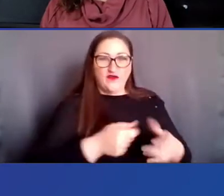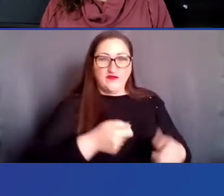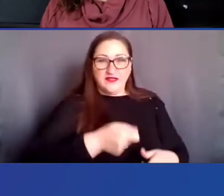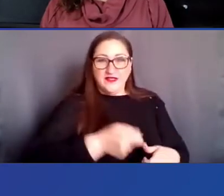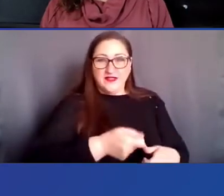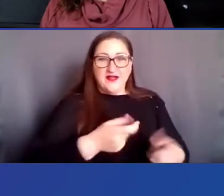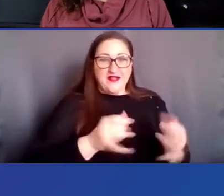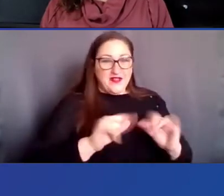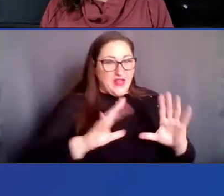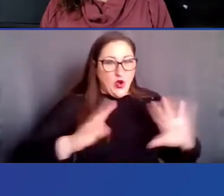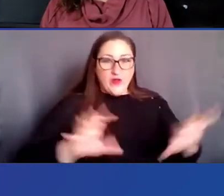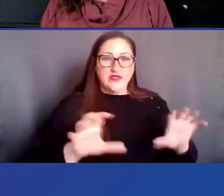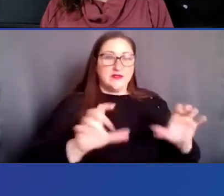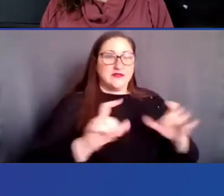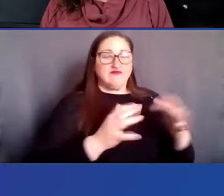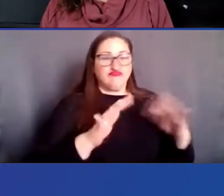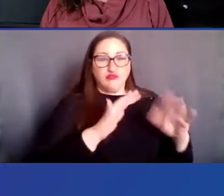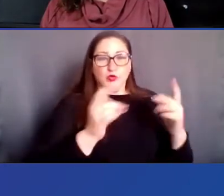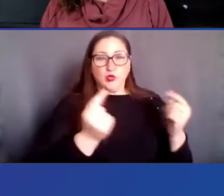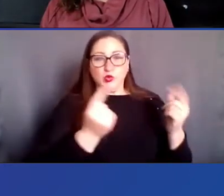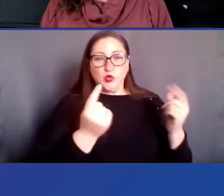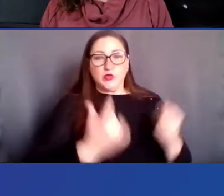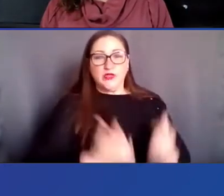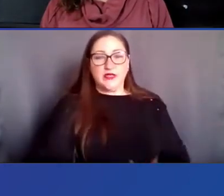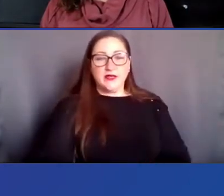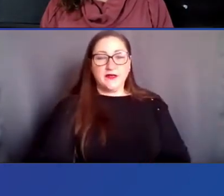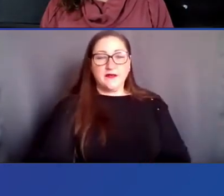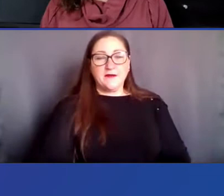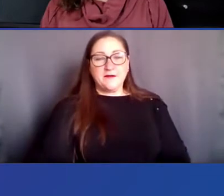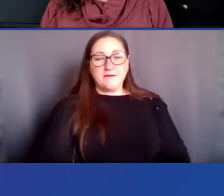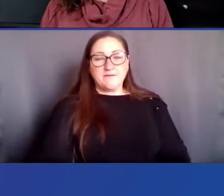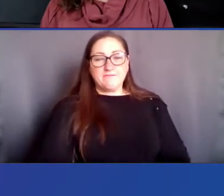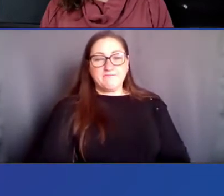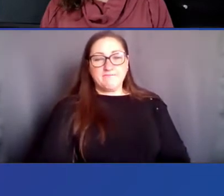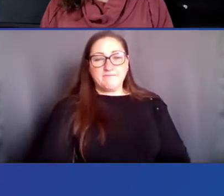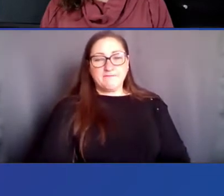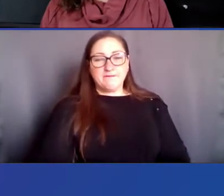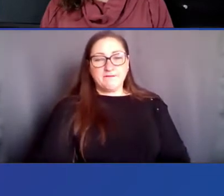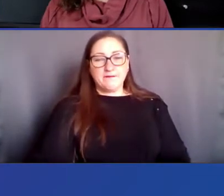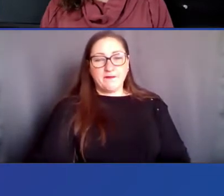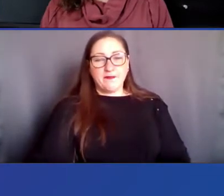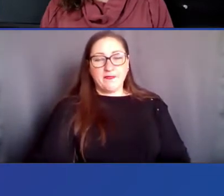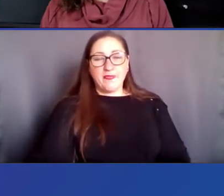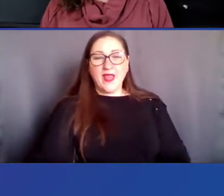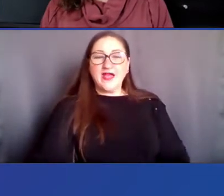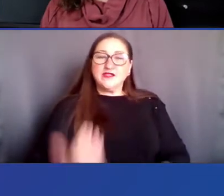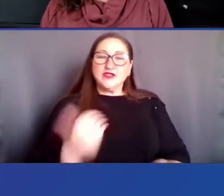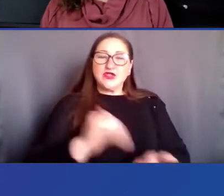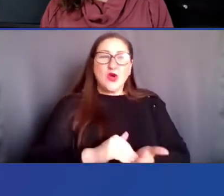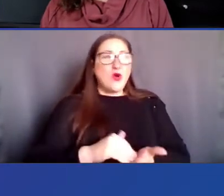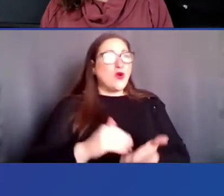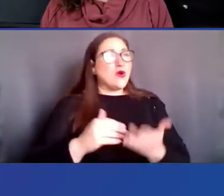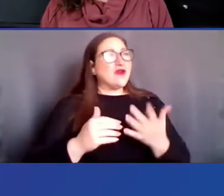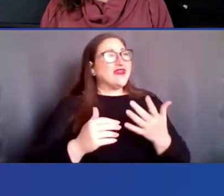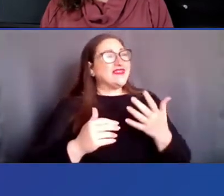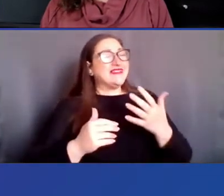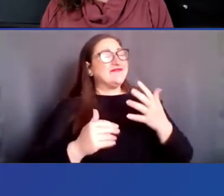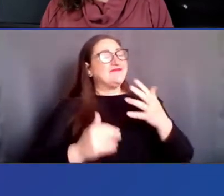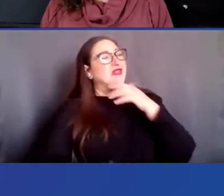I think that is the thing that sticks with me more. Like, so like this hierarchy around